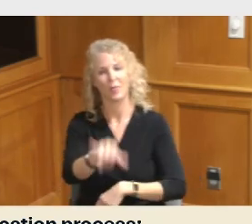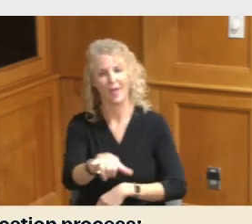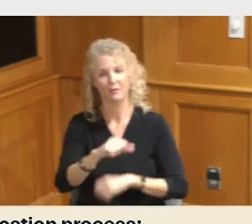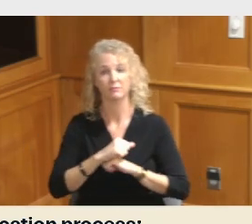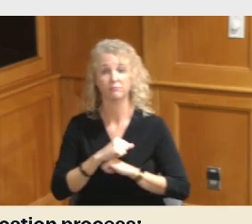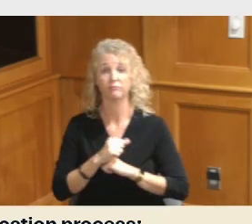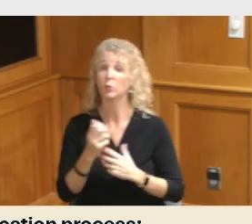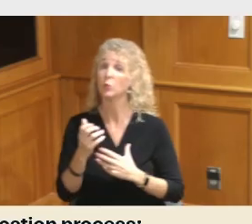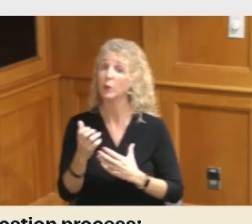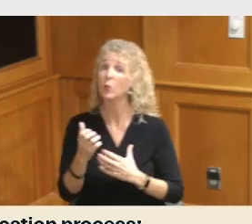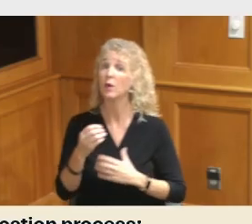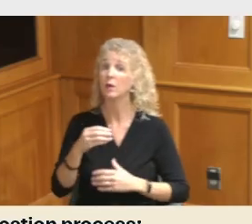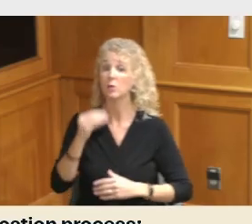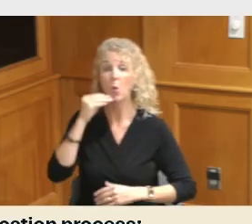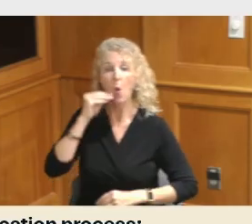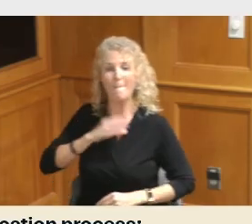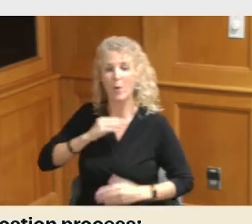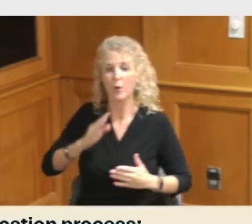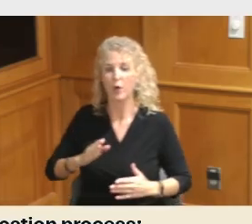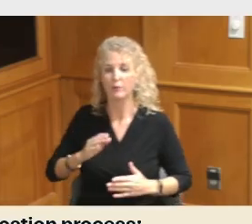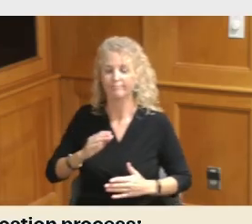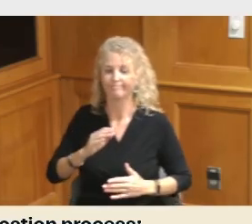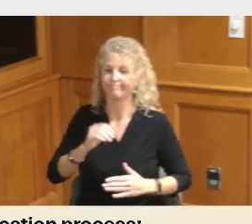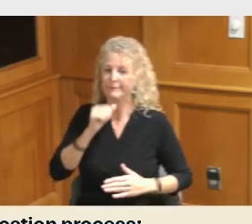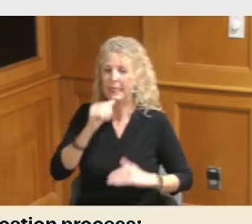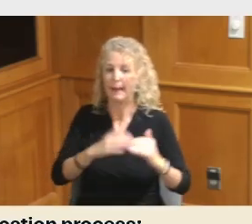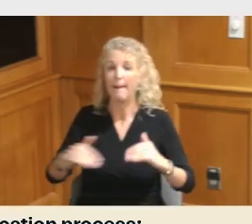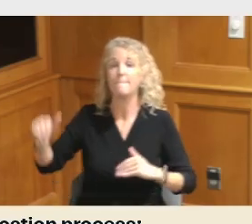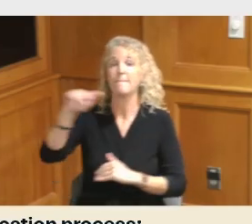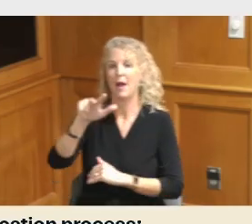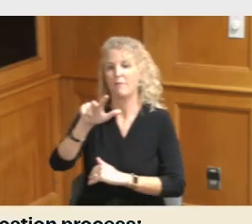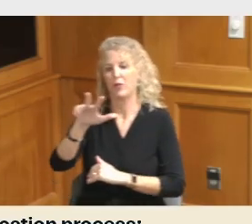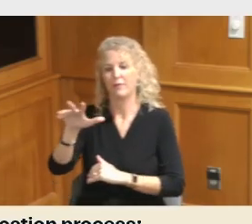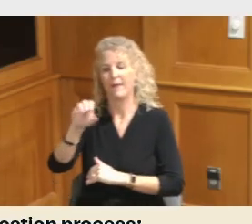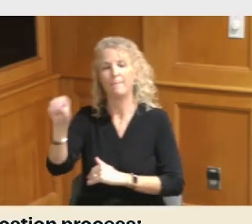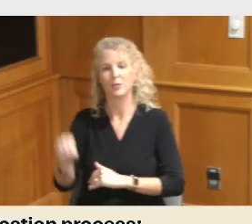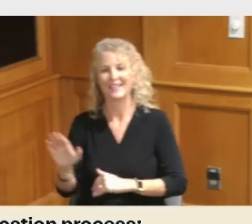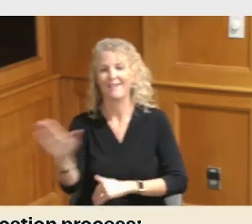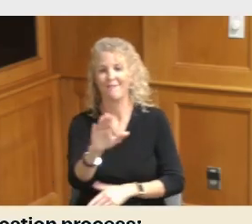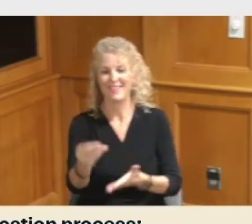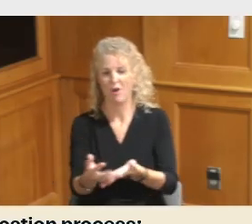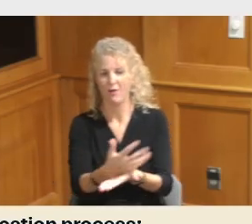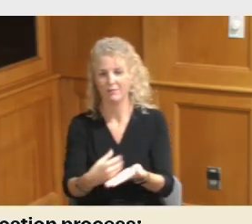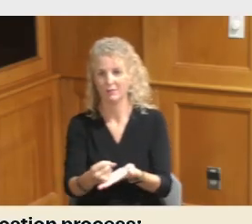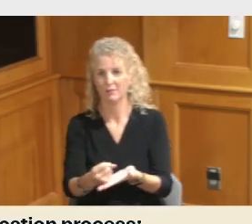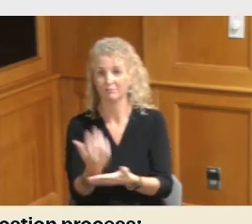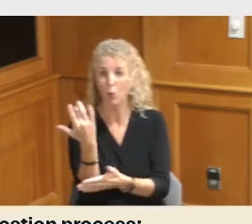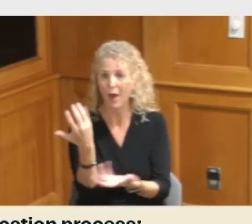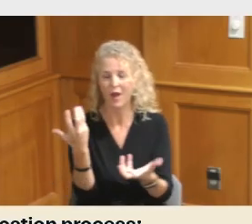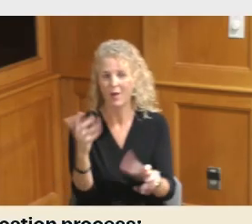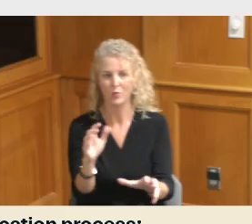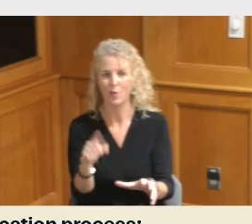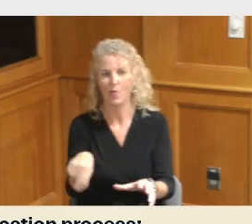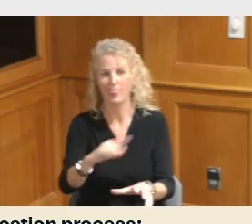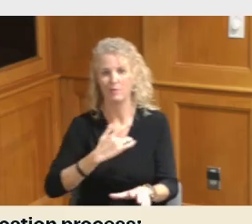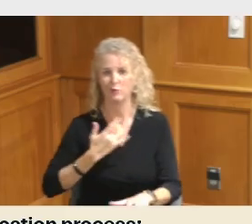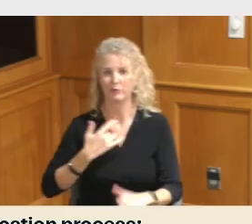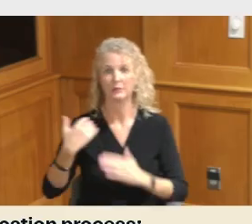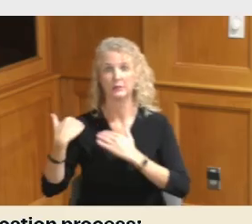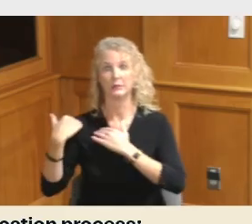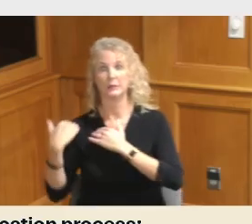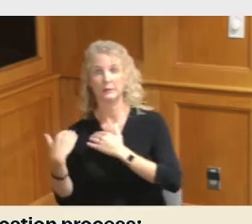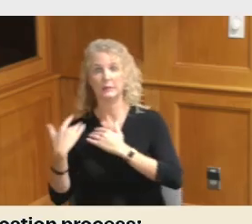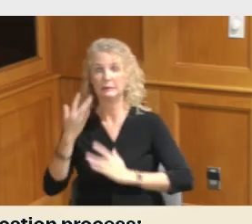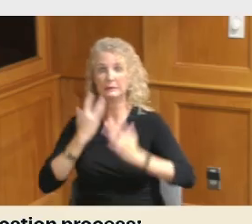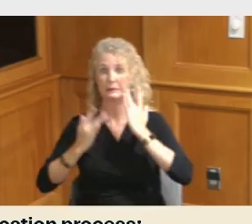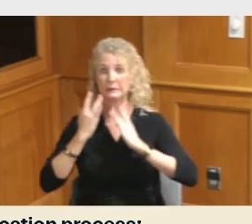We do want to make sure that the loan doesn't exceed 35% of the homeowner's income, again, to ensure that they are not taking on